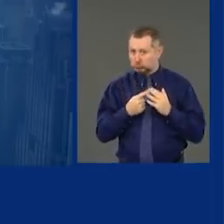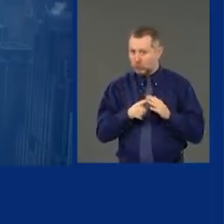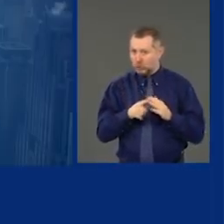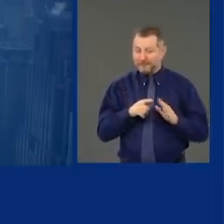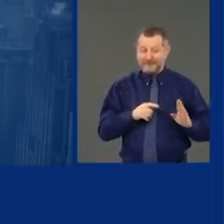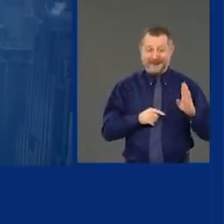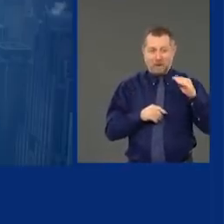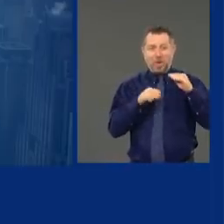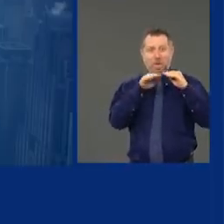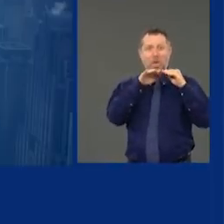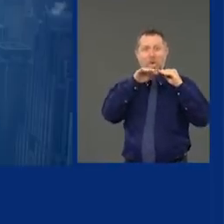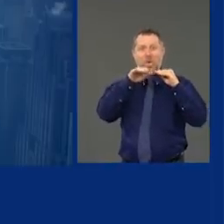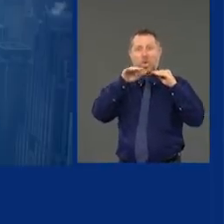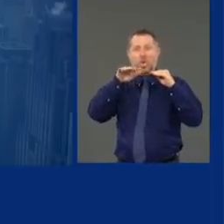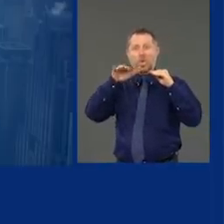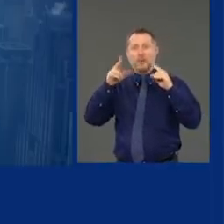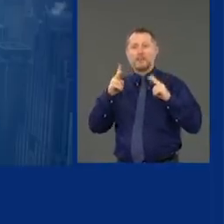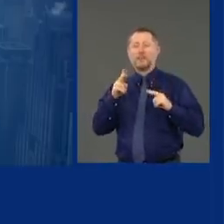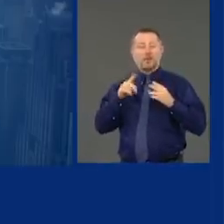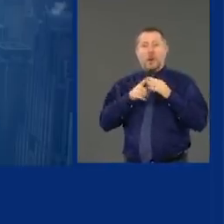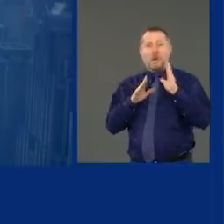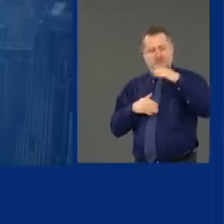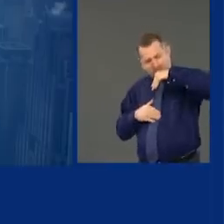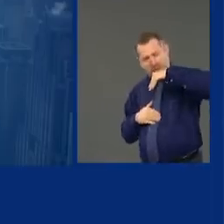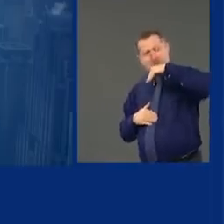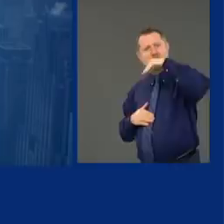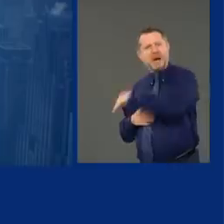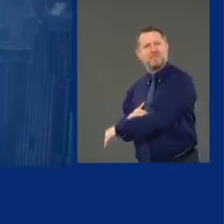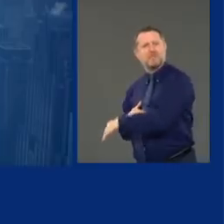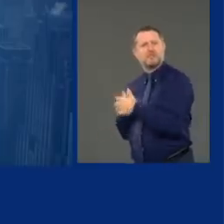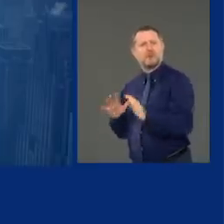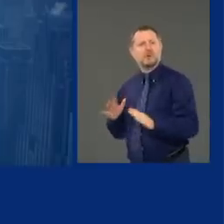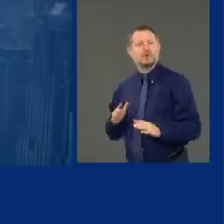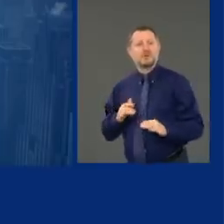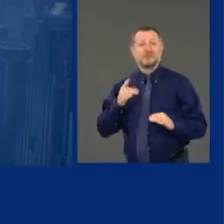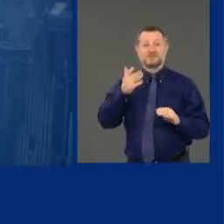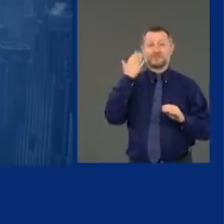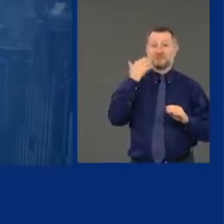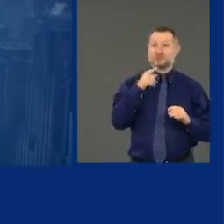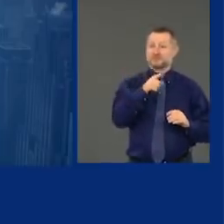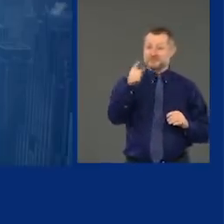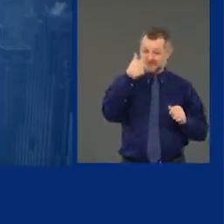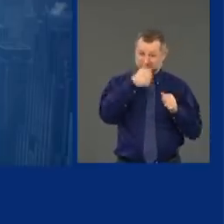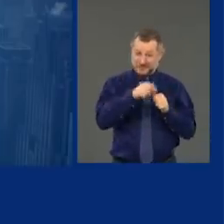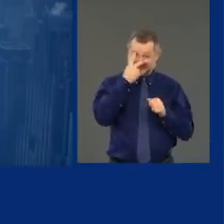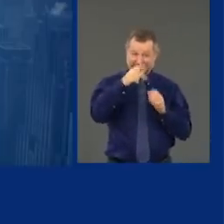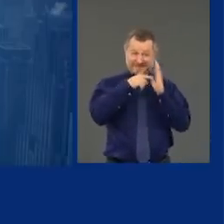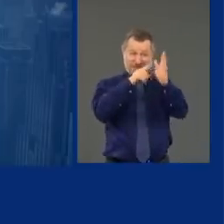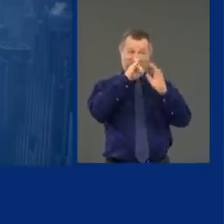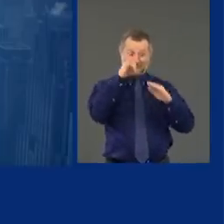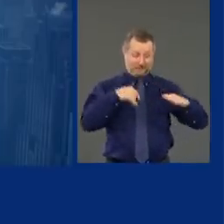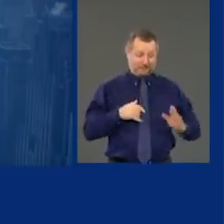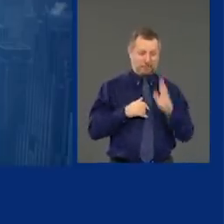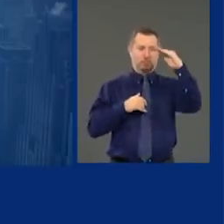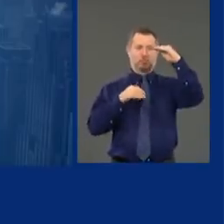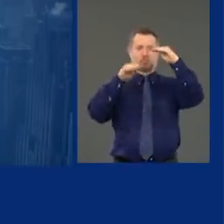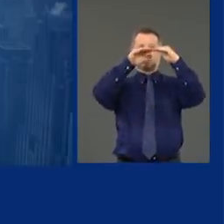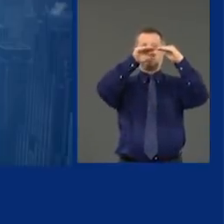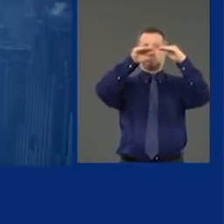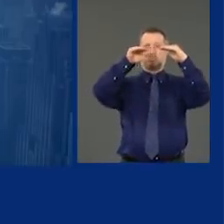the curve, we bent the curve, right? Flatten the curve was stop